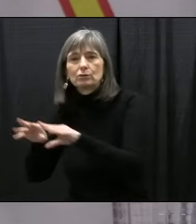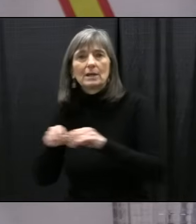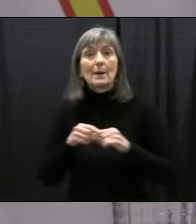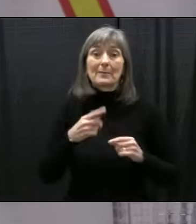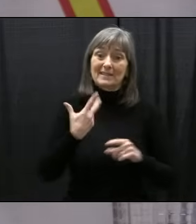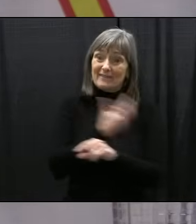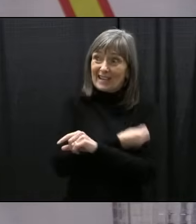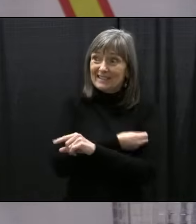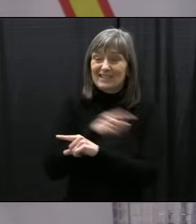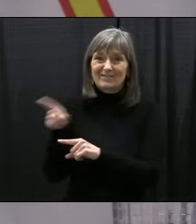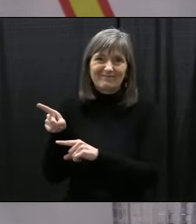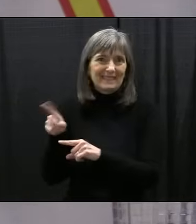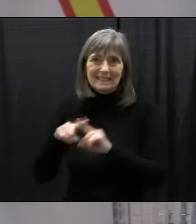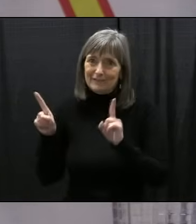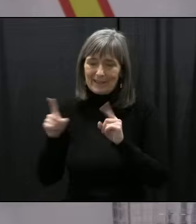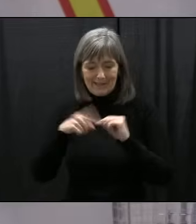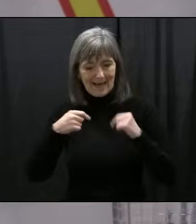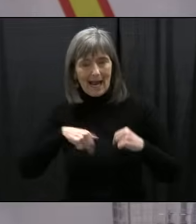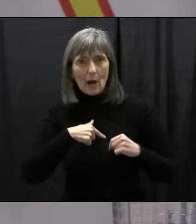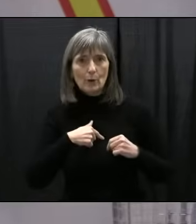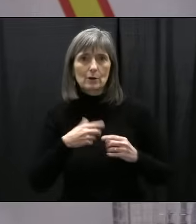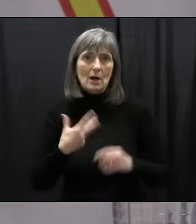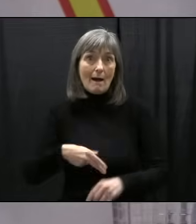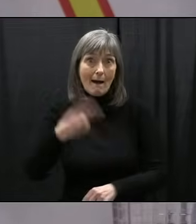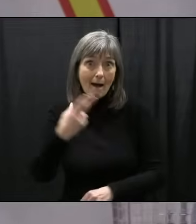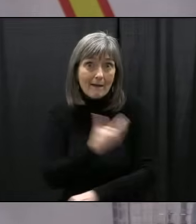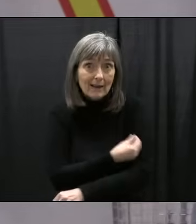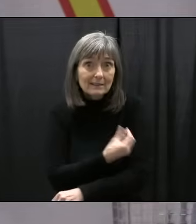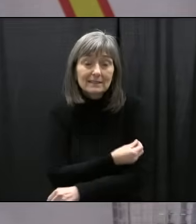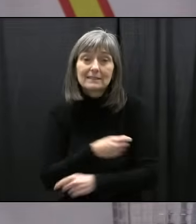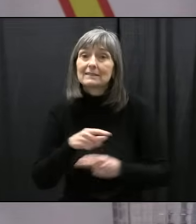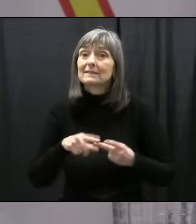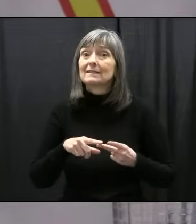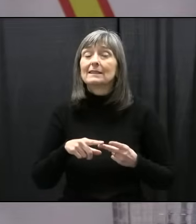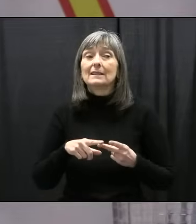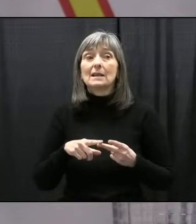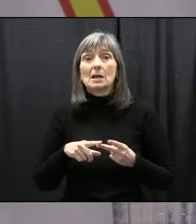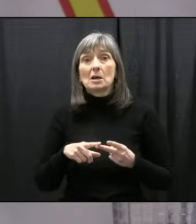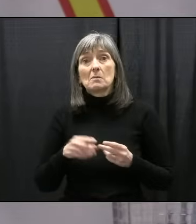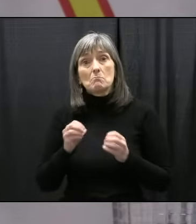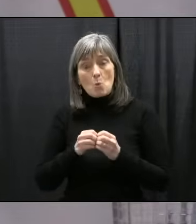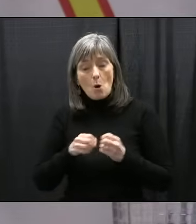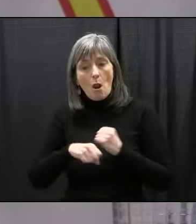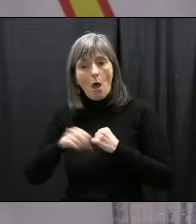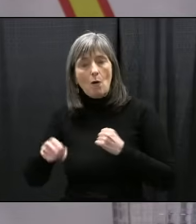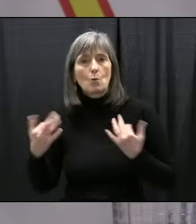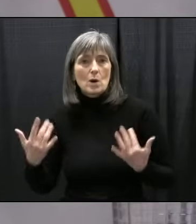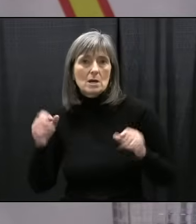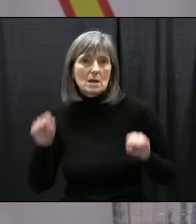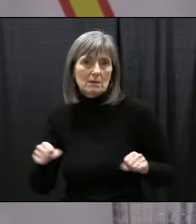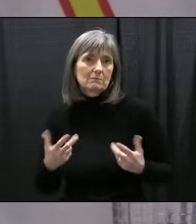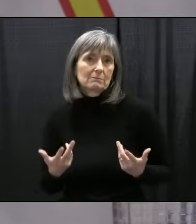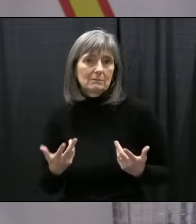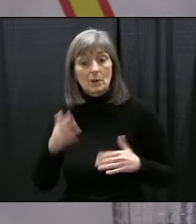from vaccines as well. So that all speaks to the sacrifice that Newfoundlanders and Labradorians have made along the way. Thank